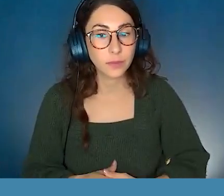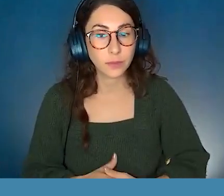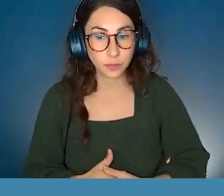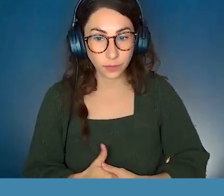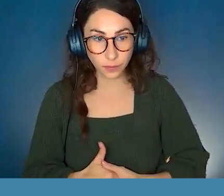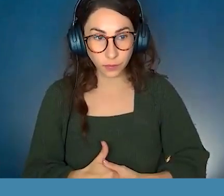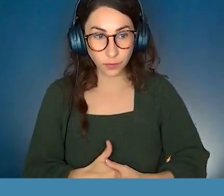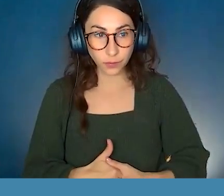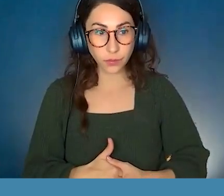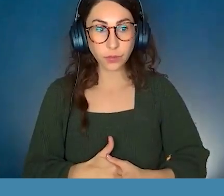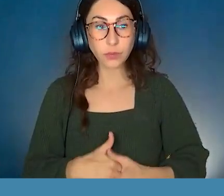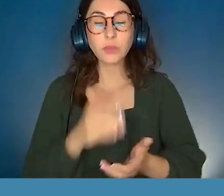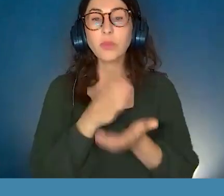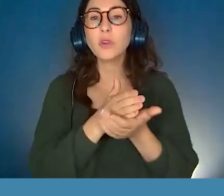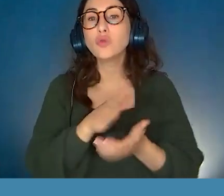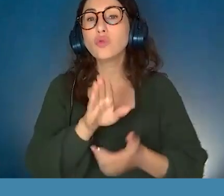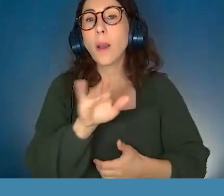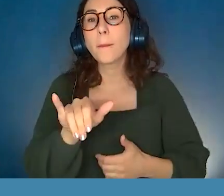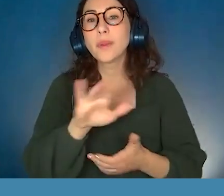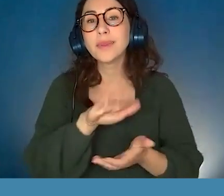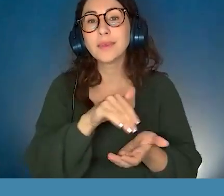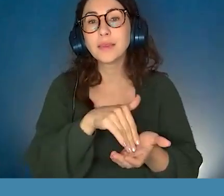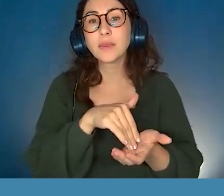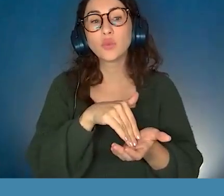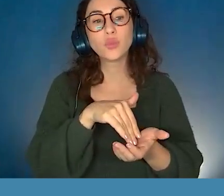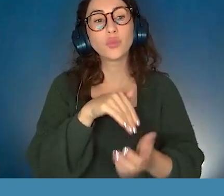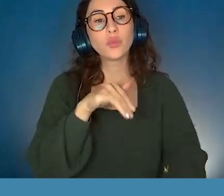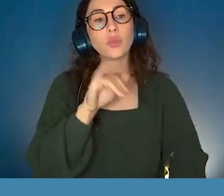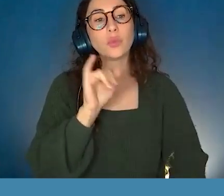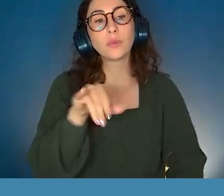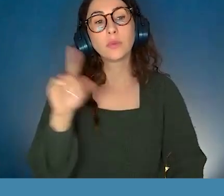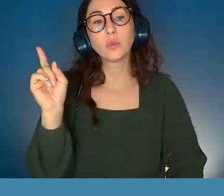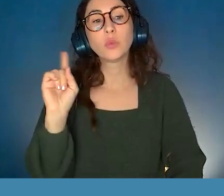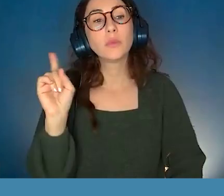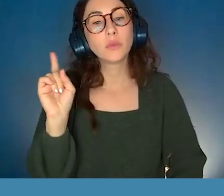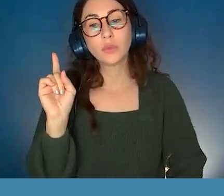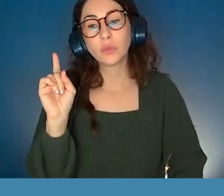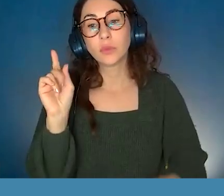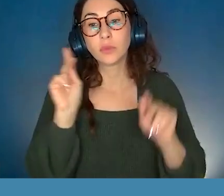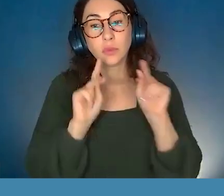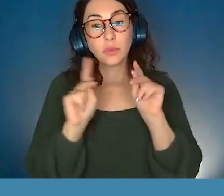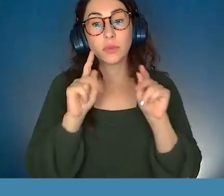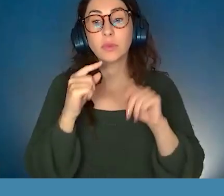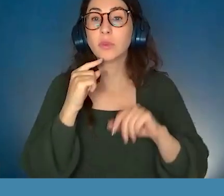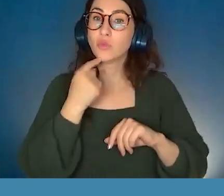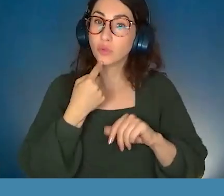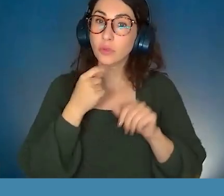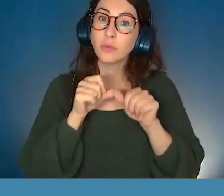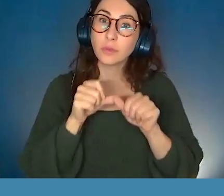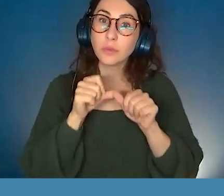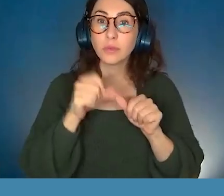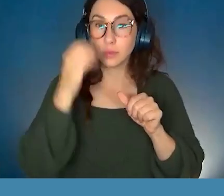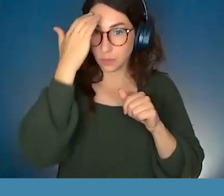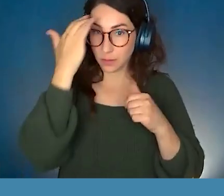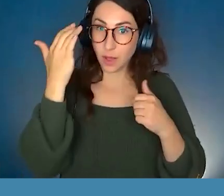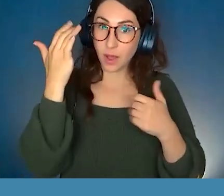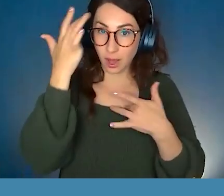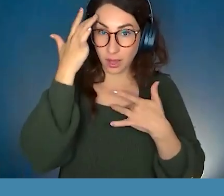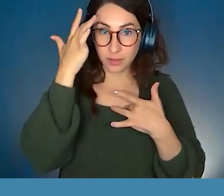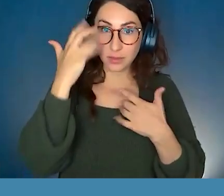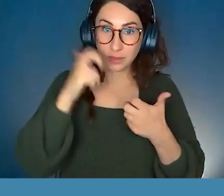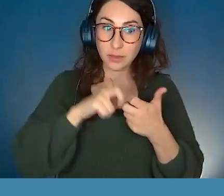So drop-in centers. Drop-in centers are centers where individuals who have serious and persistent mental illness can go